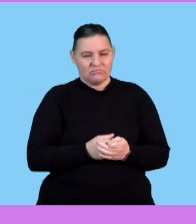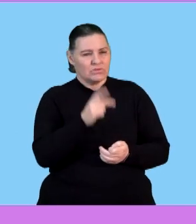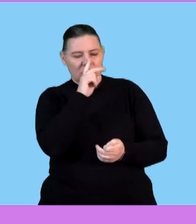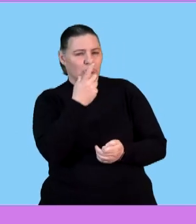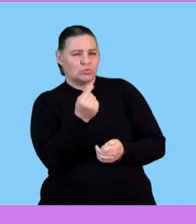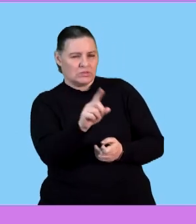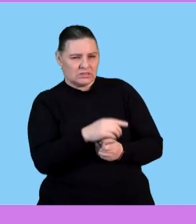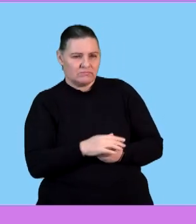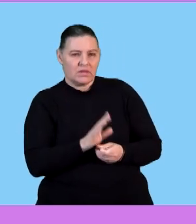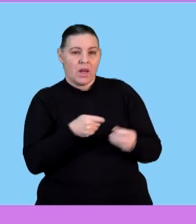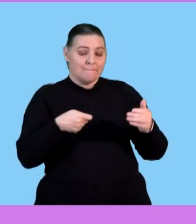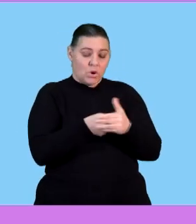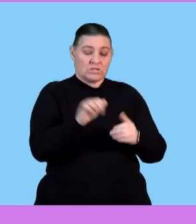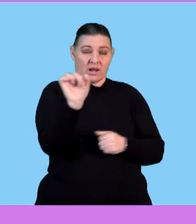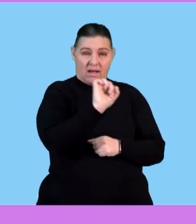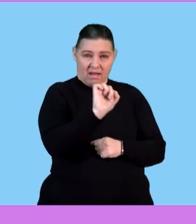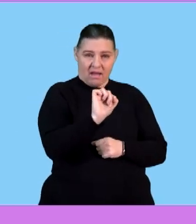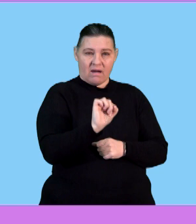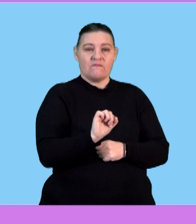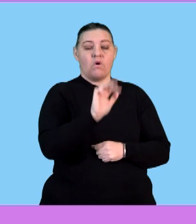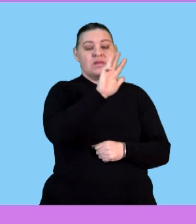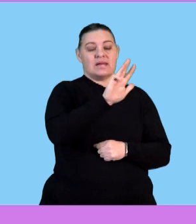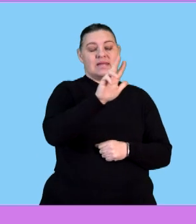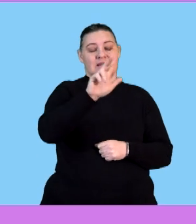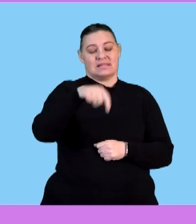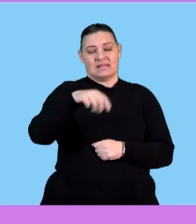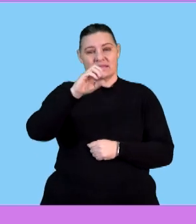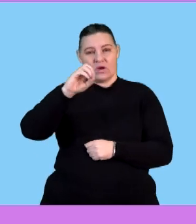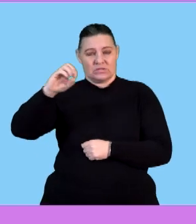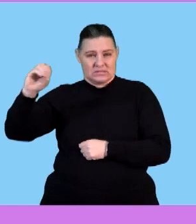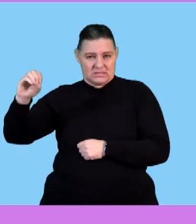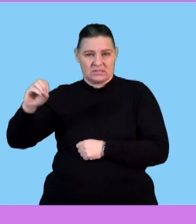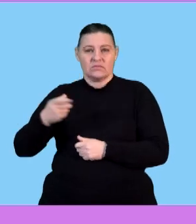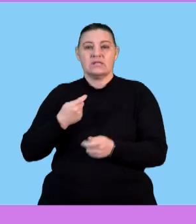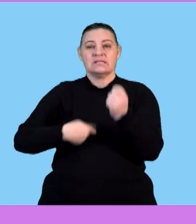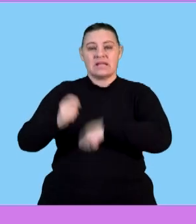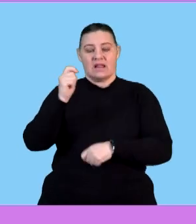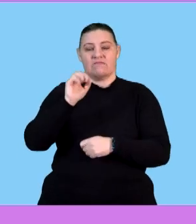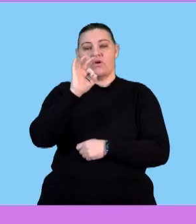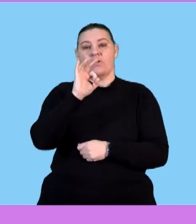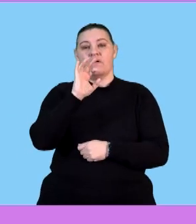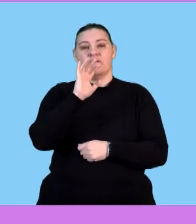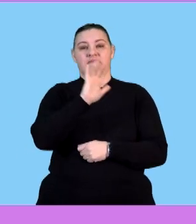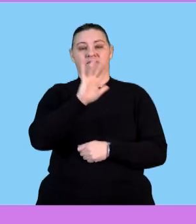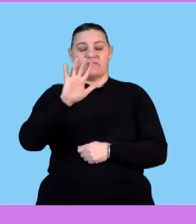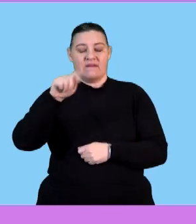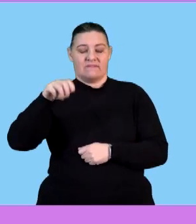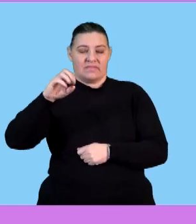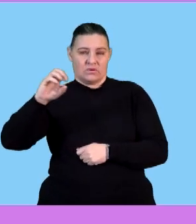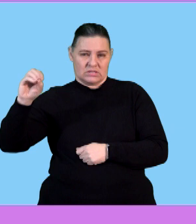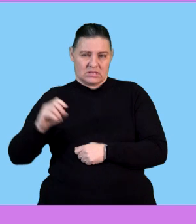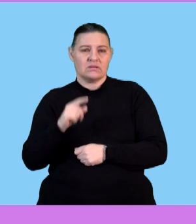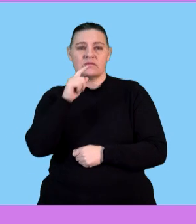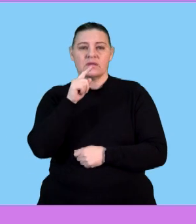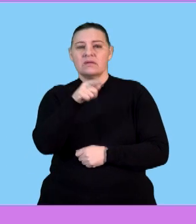here. He bought his car for 98,000 Rand and sells it for 55,000 Rand. Calculate the